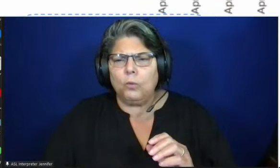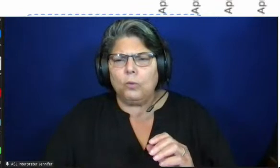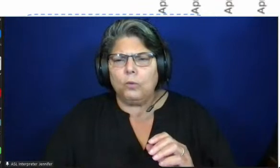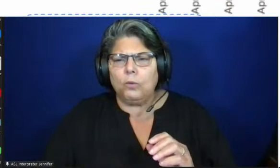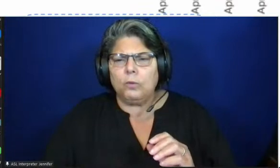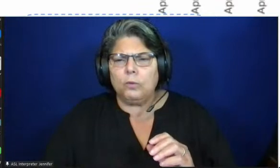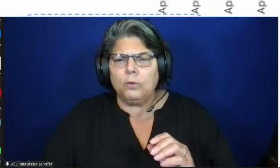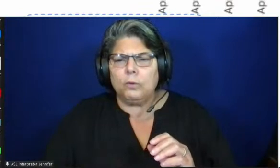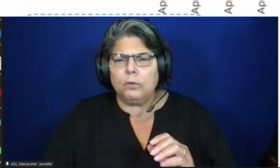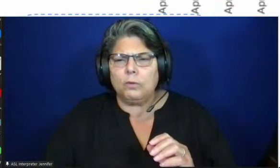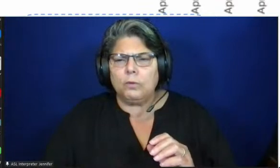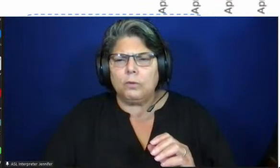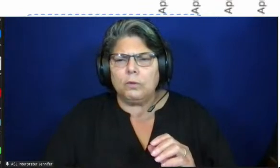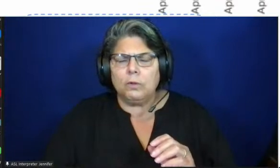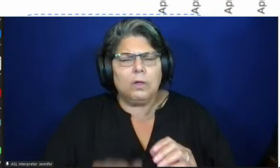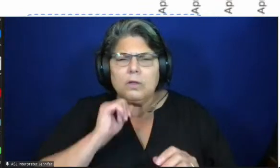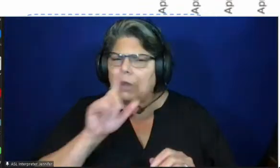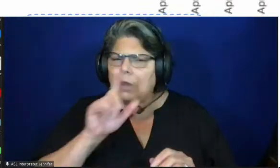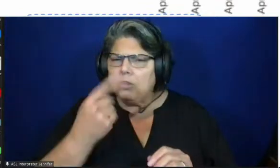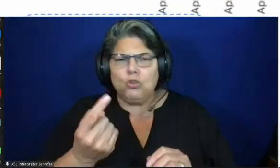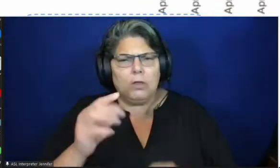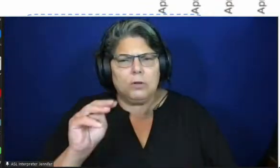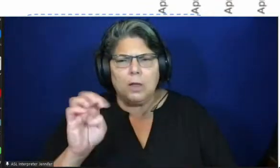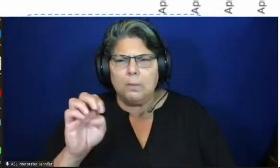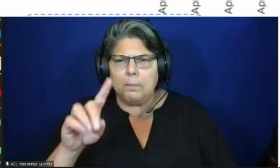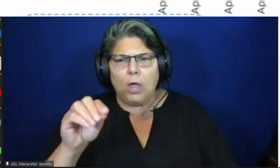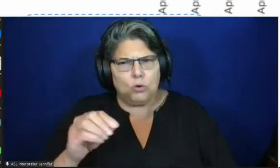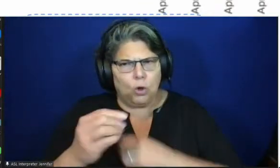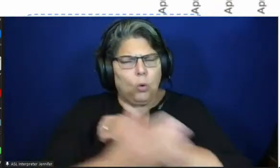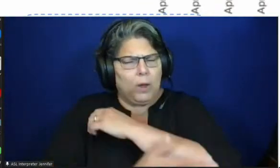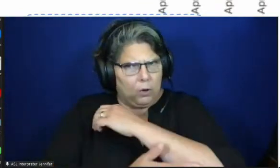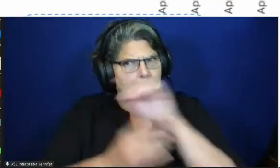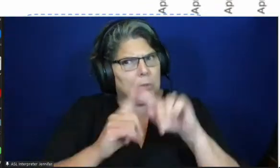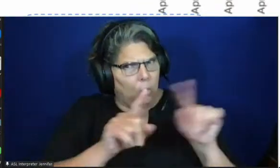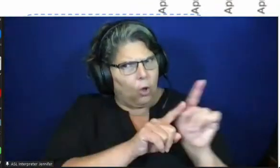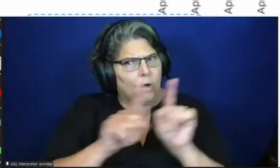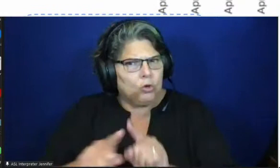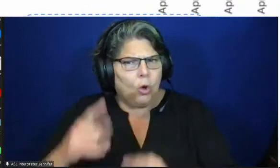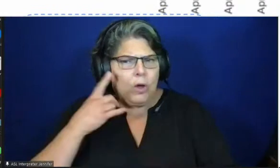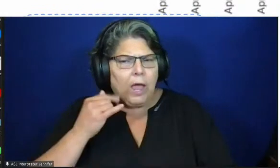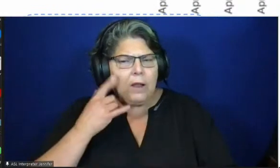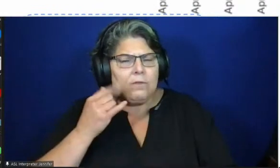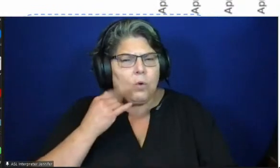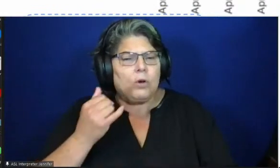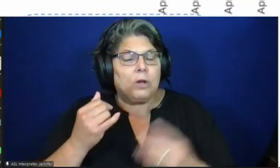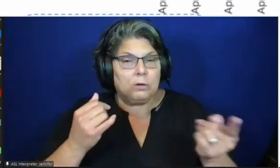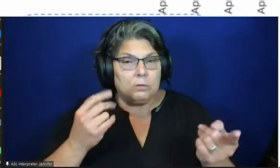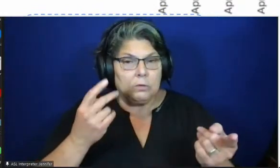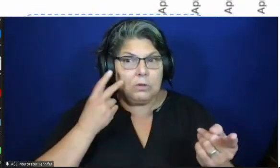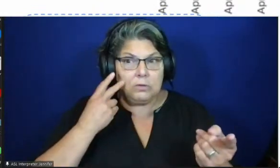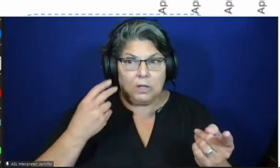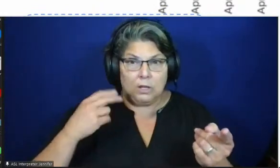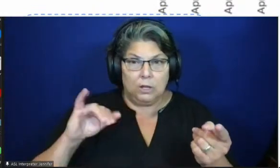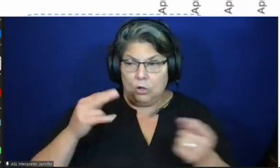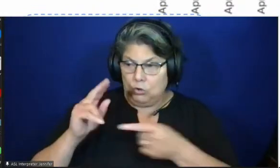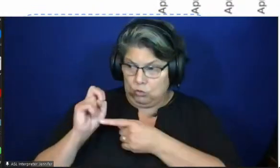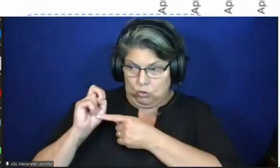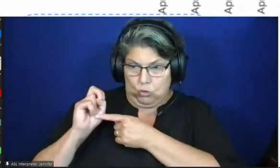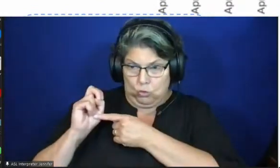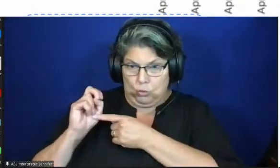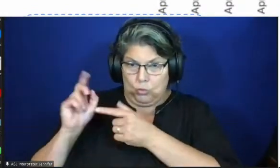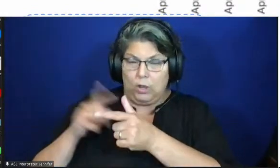but also in California. We're coming along from June, and you can see that California was at its lowest point,